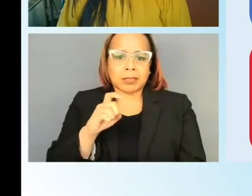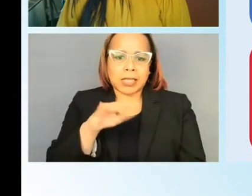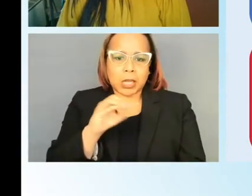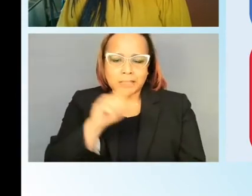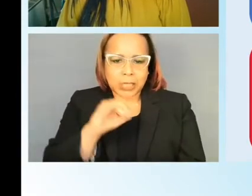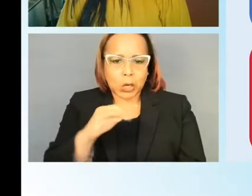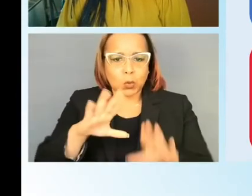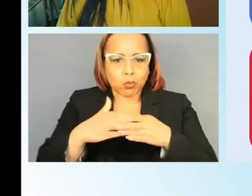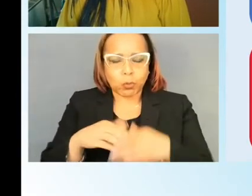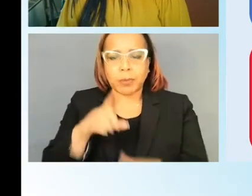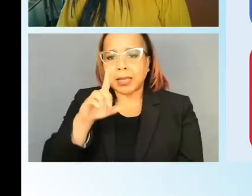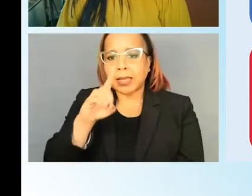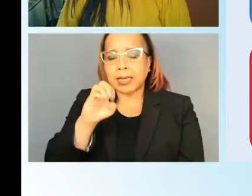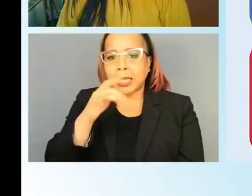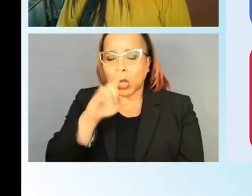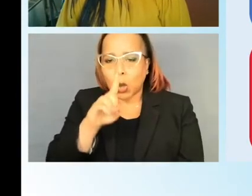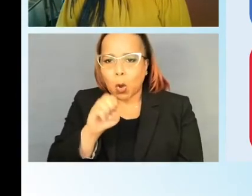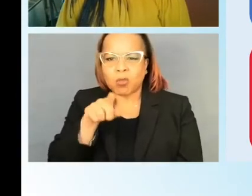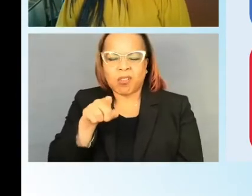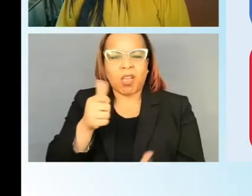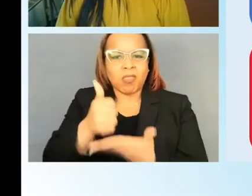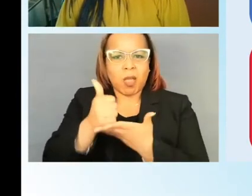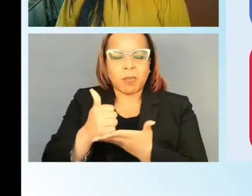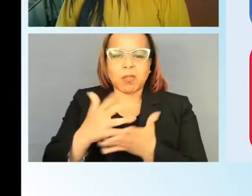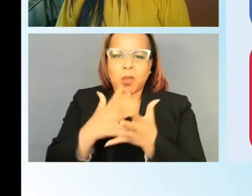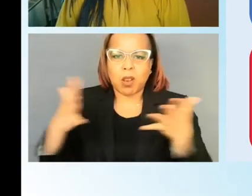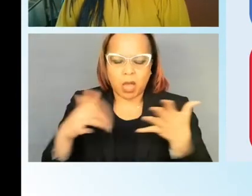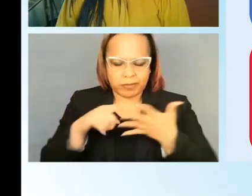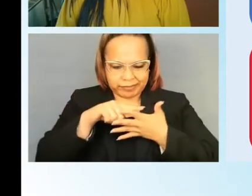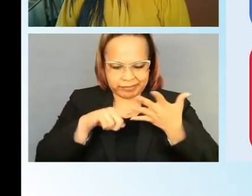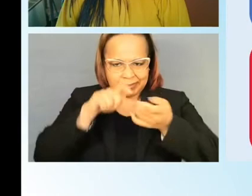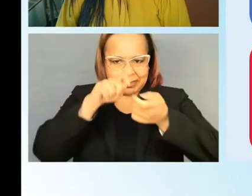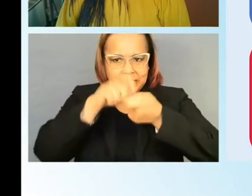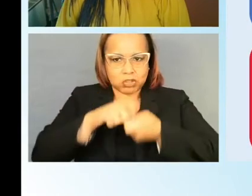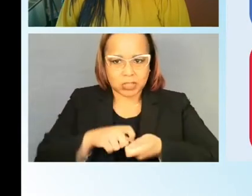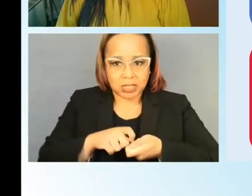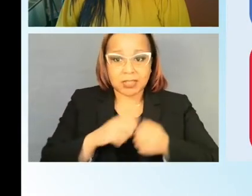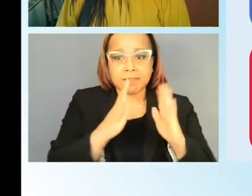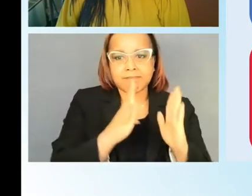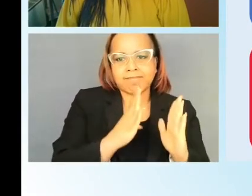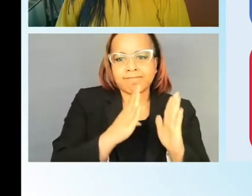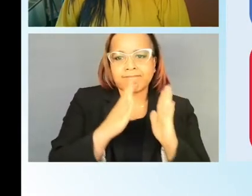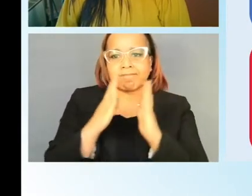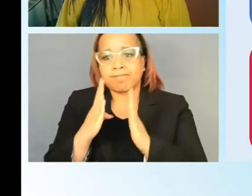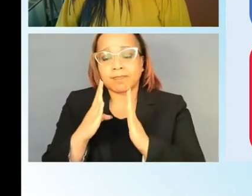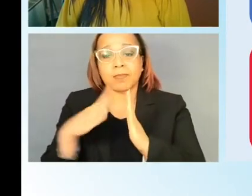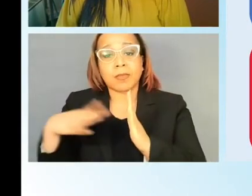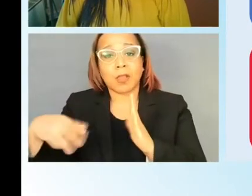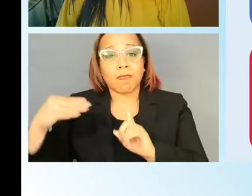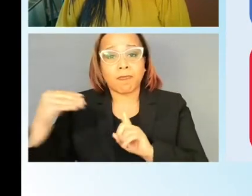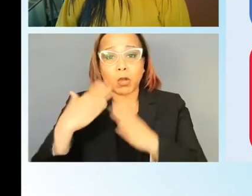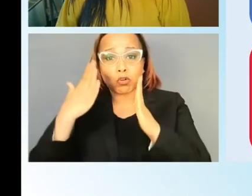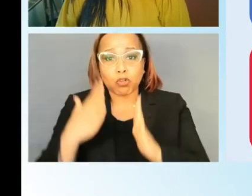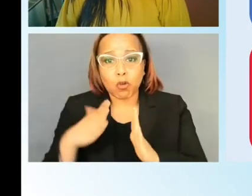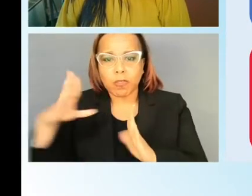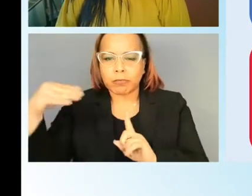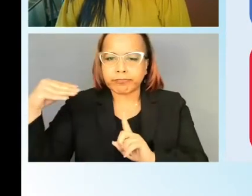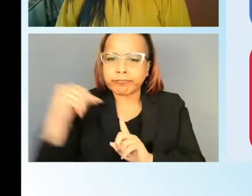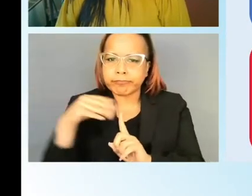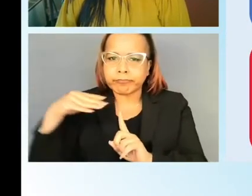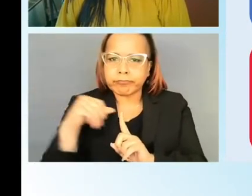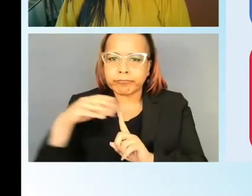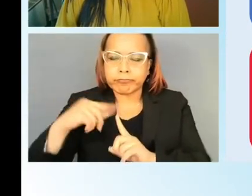have helped us around so many of the logistics. And then a key group of funders who invested in this work early